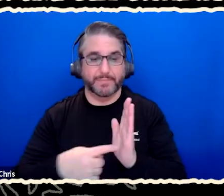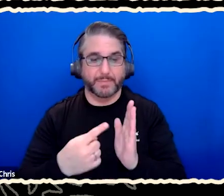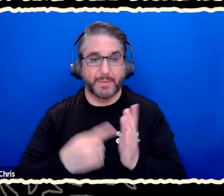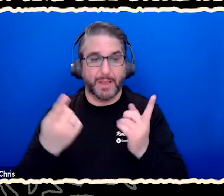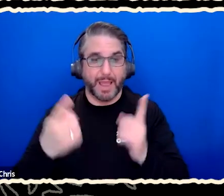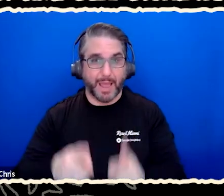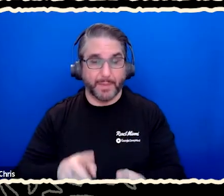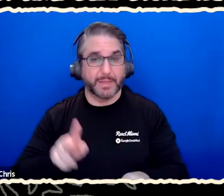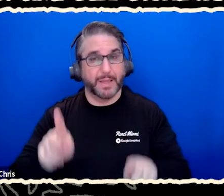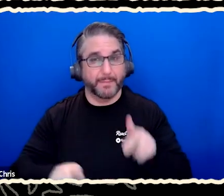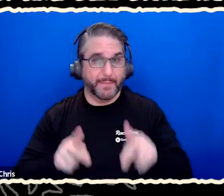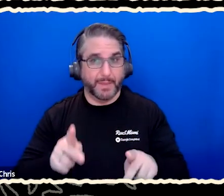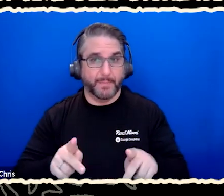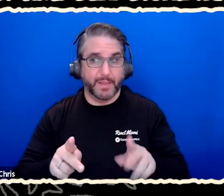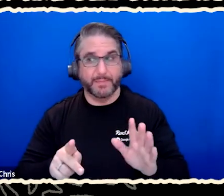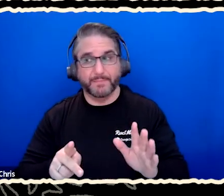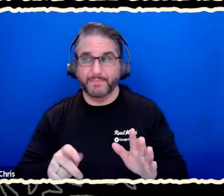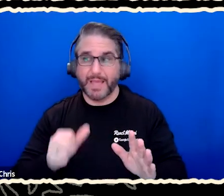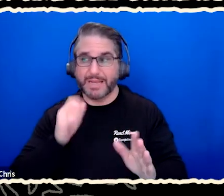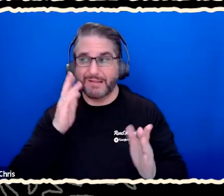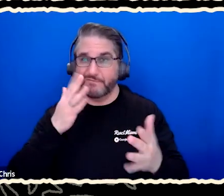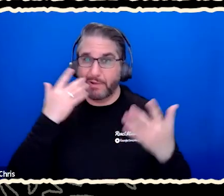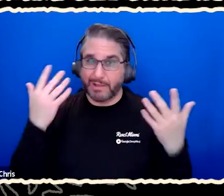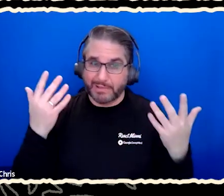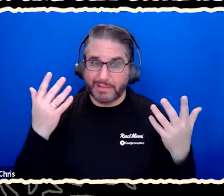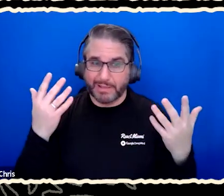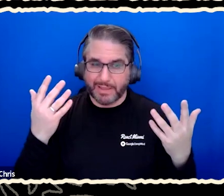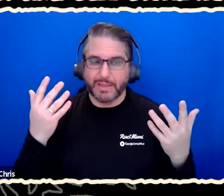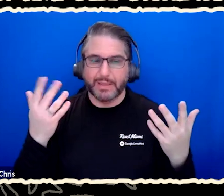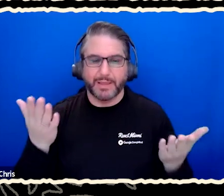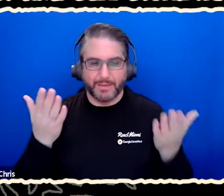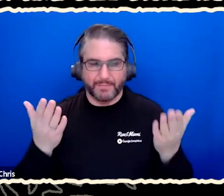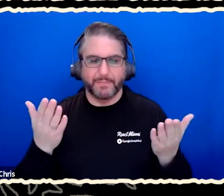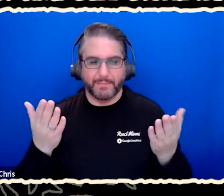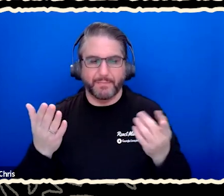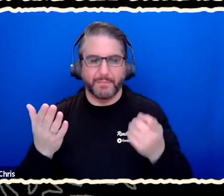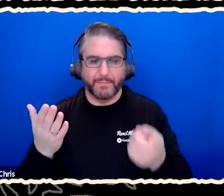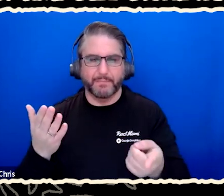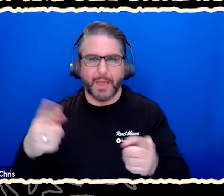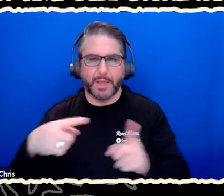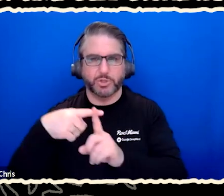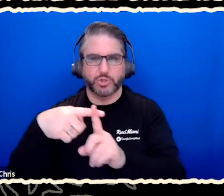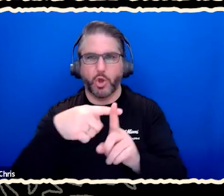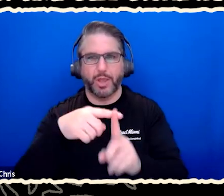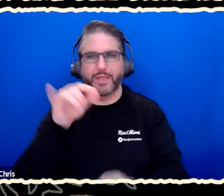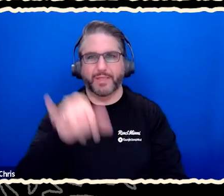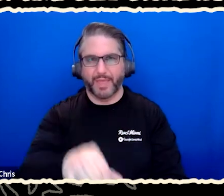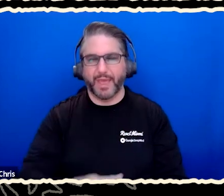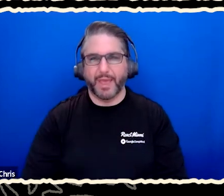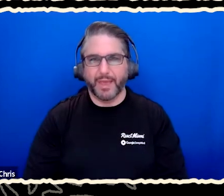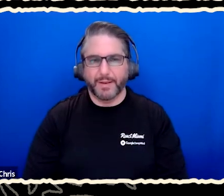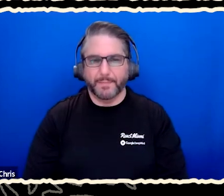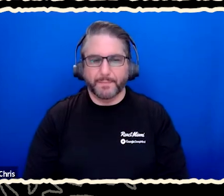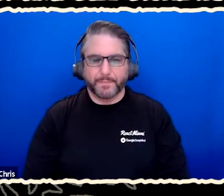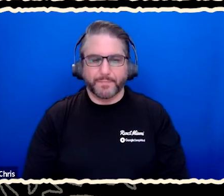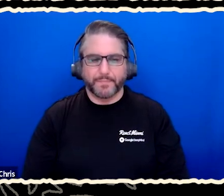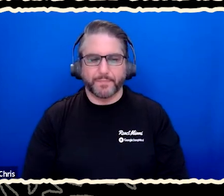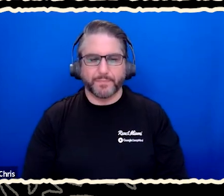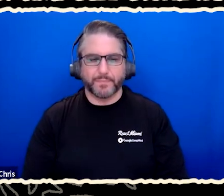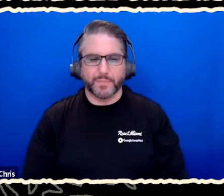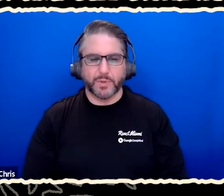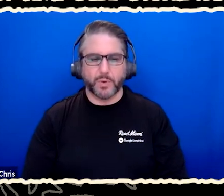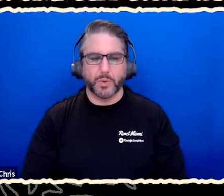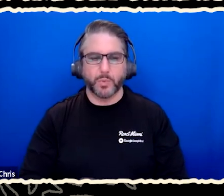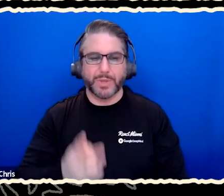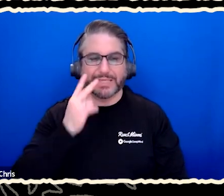people which are not too friendly might target those. And this small form of